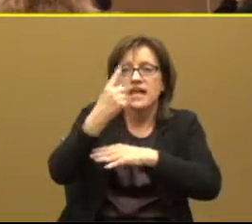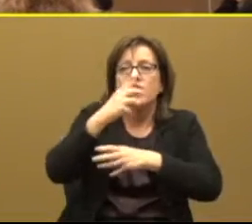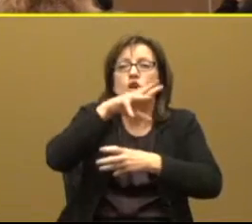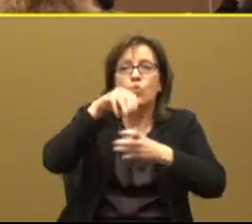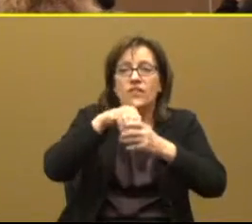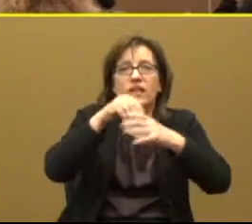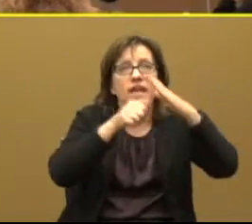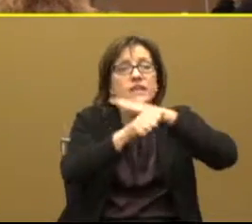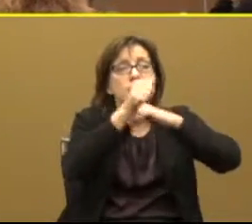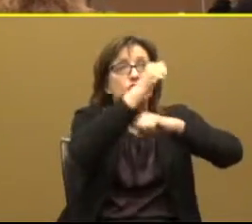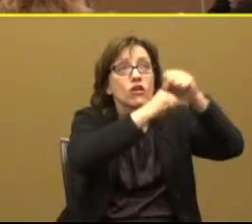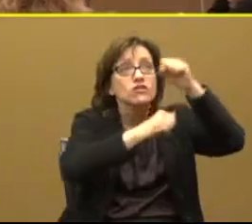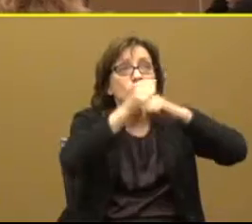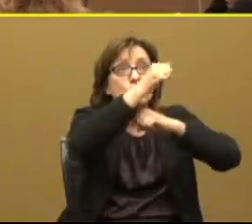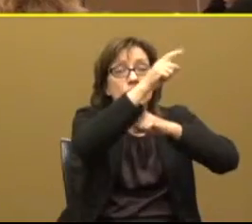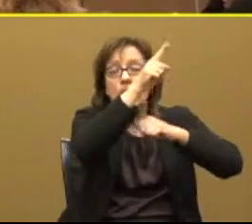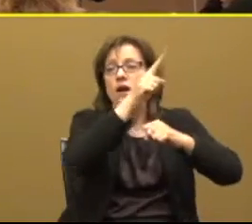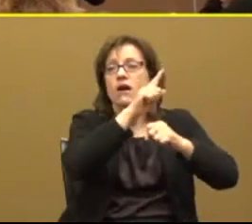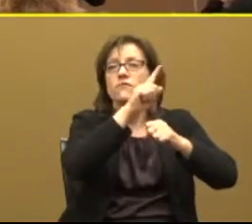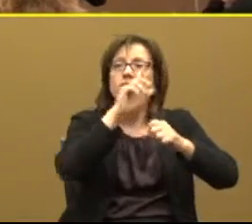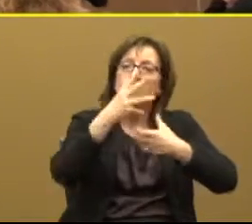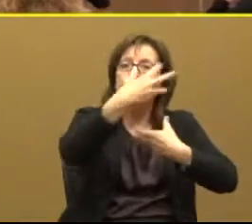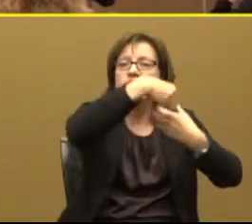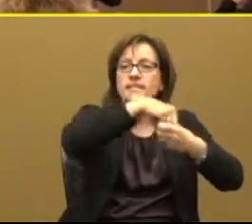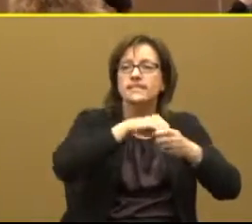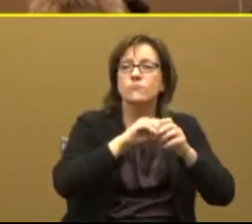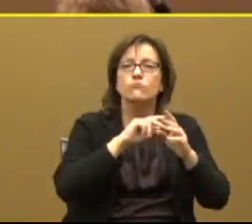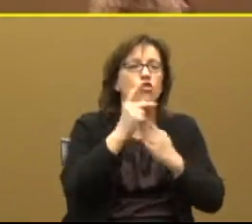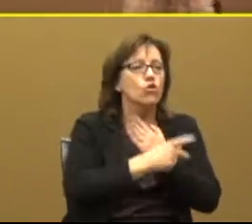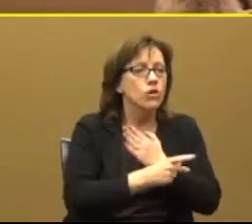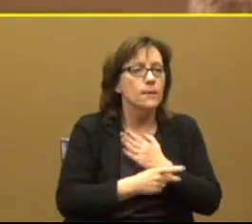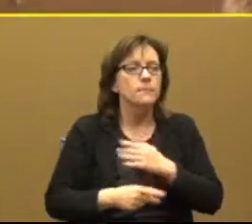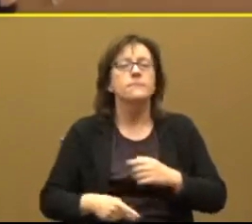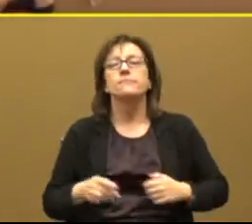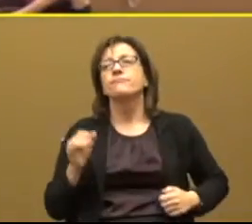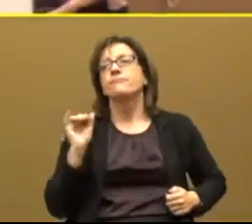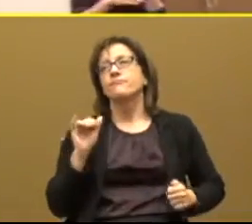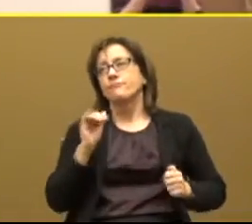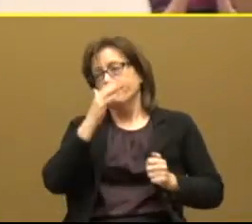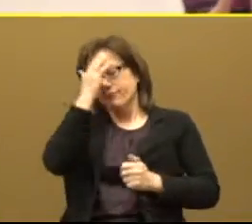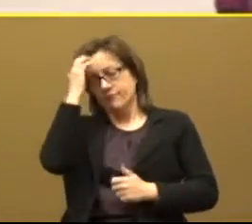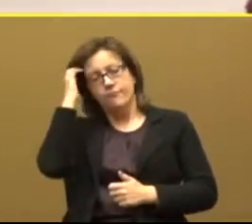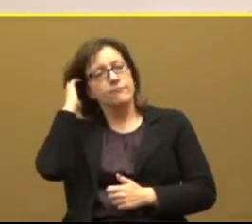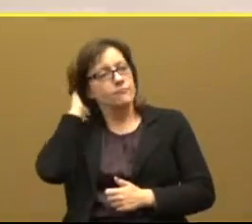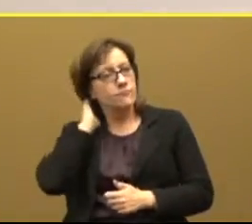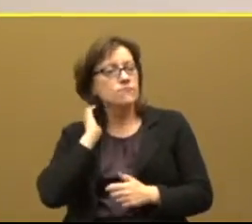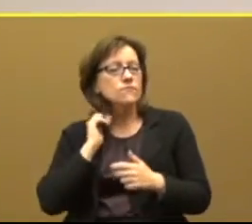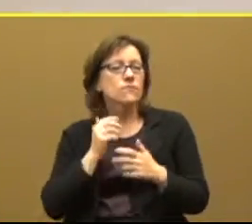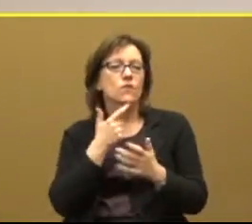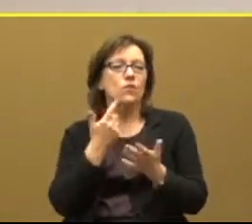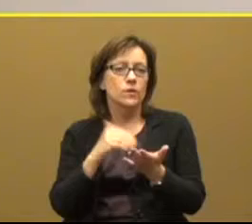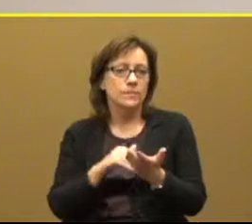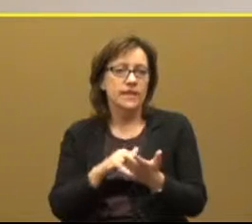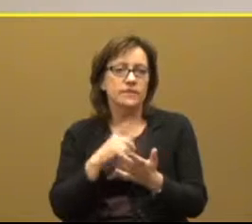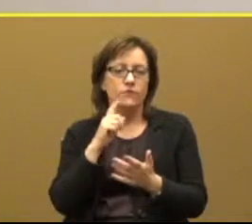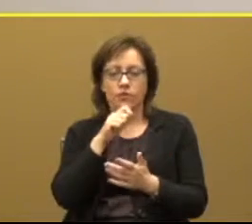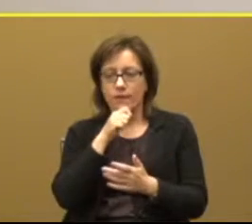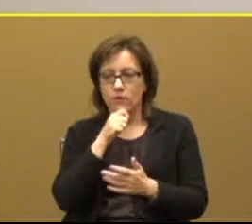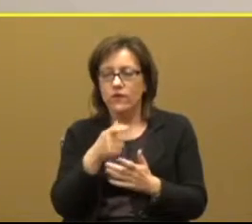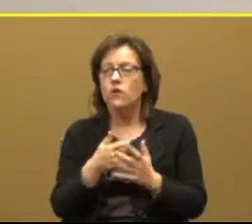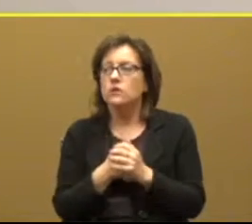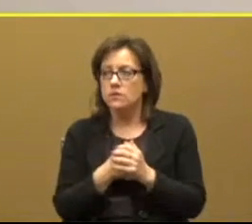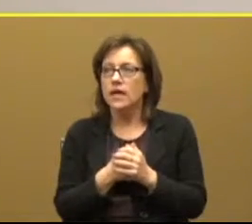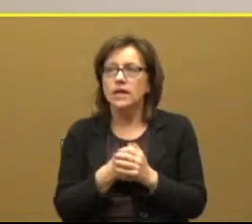the structure of an autism program. So you're an itinerant and you're going in to provide services in an